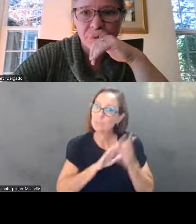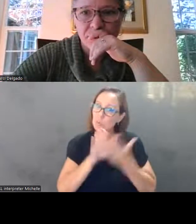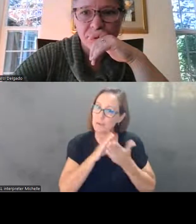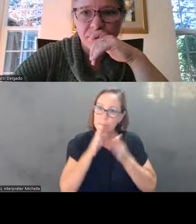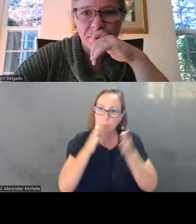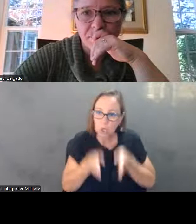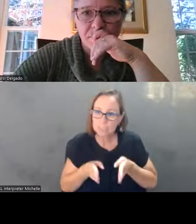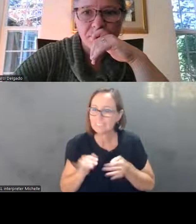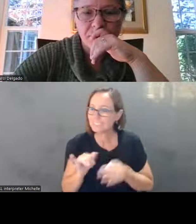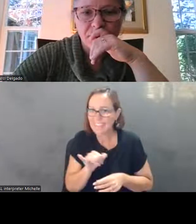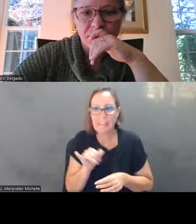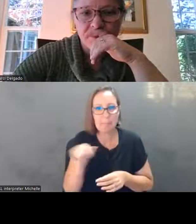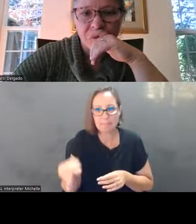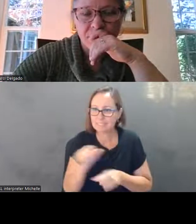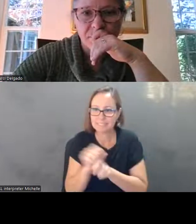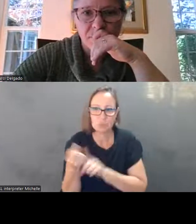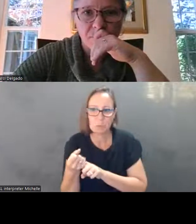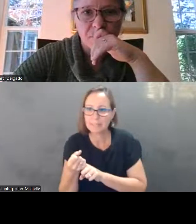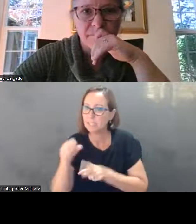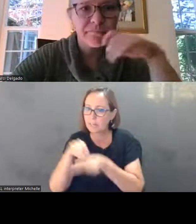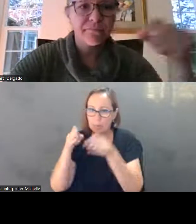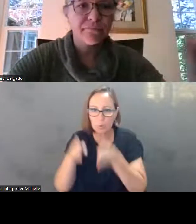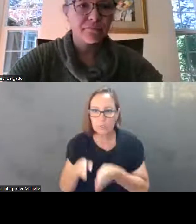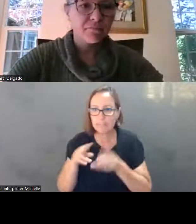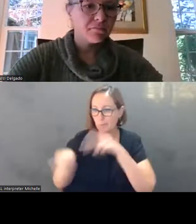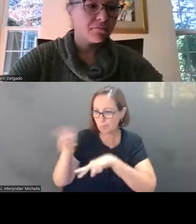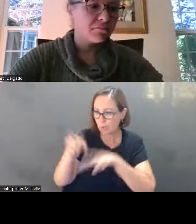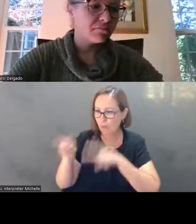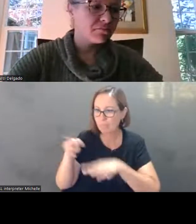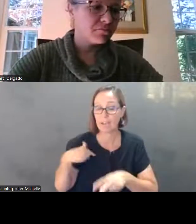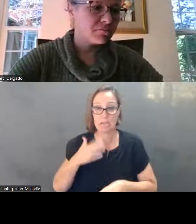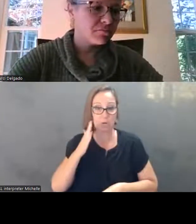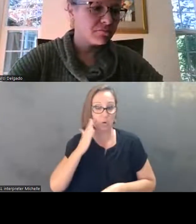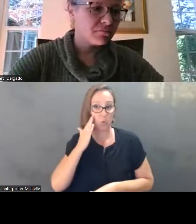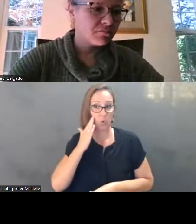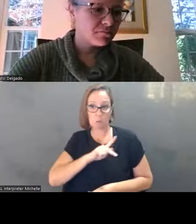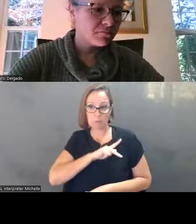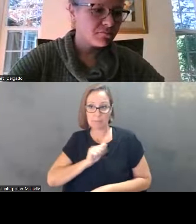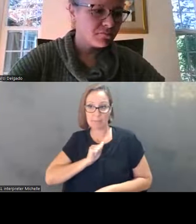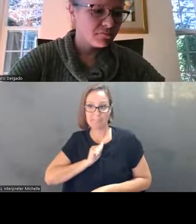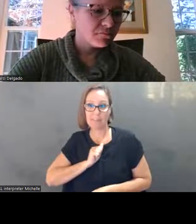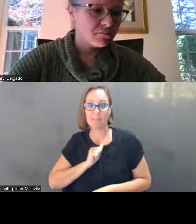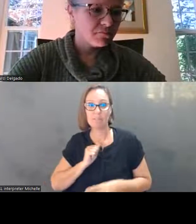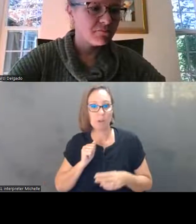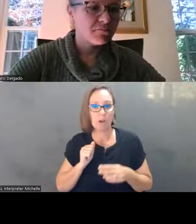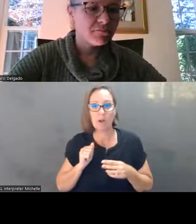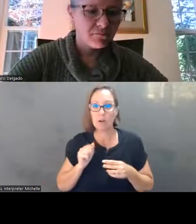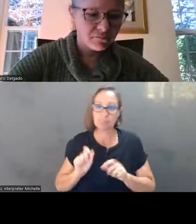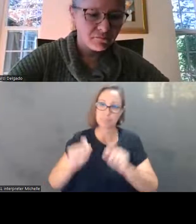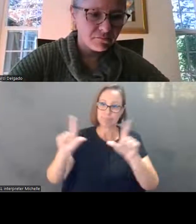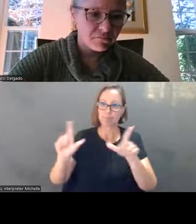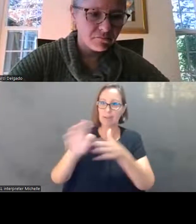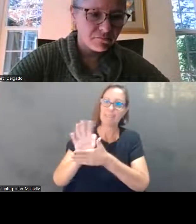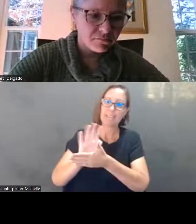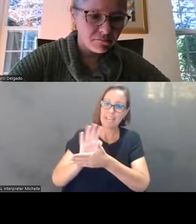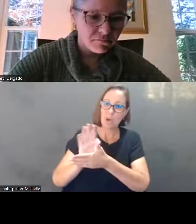and you have to, you can't just, I know personally, for me, when you throw a video on or something that's,